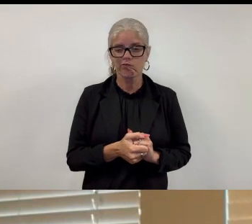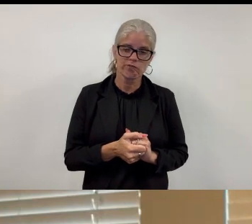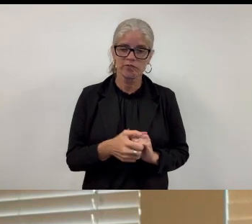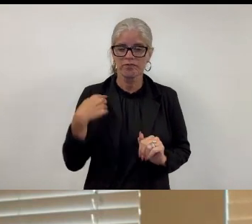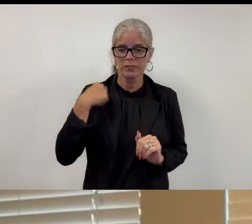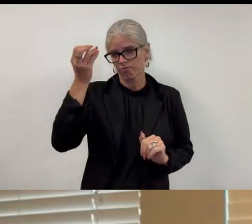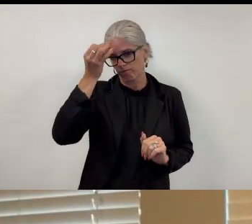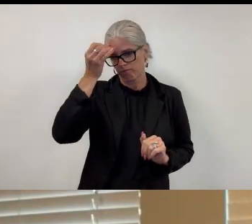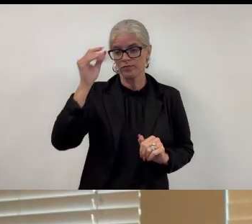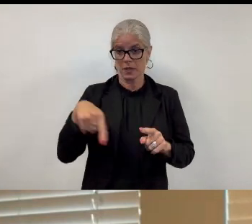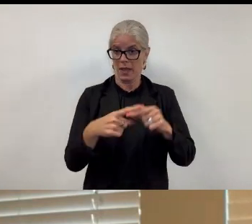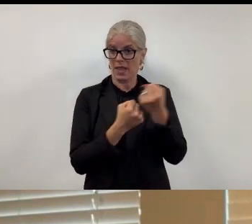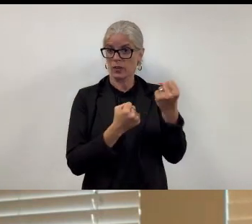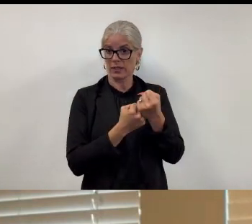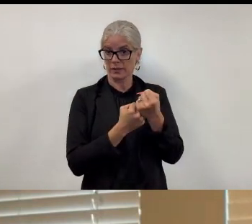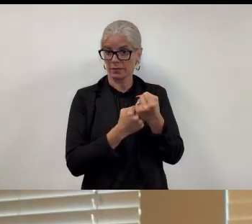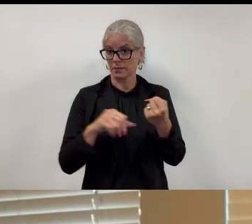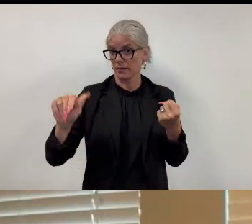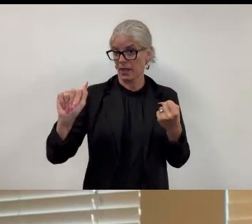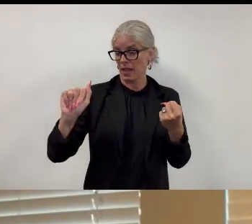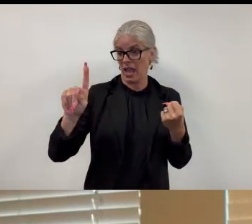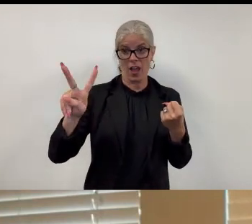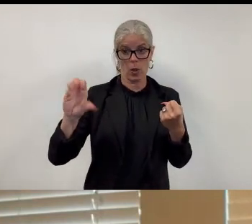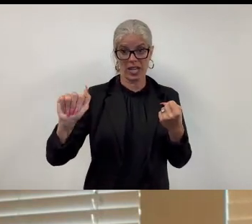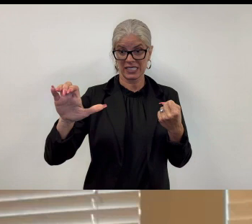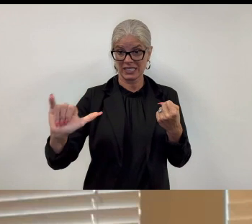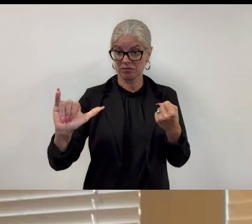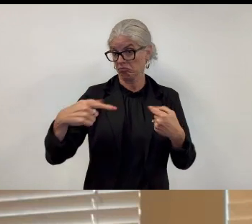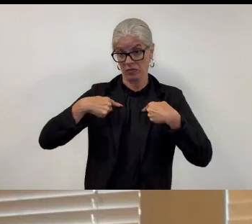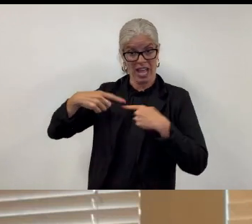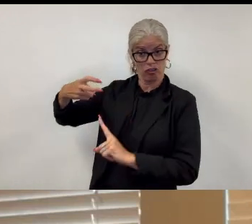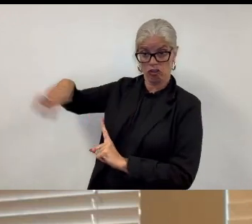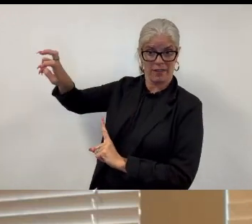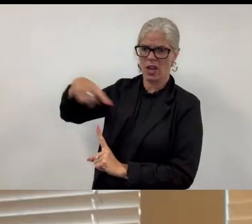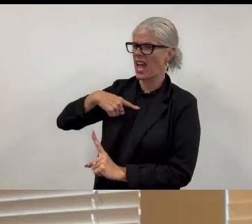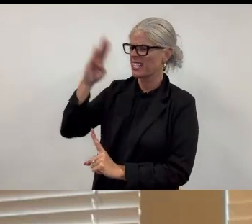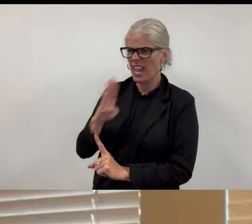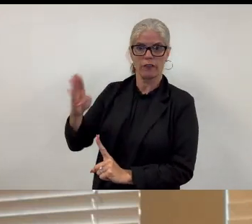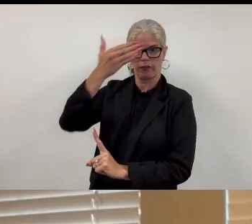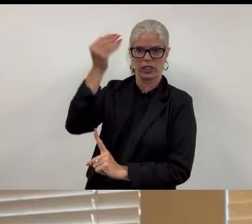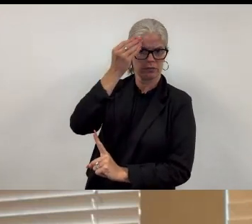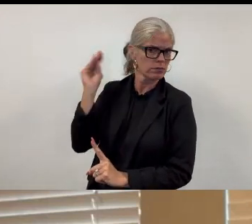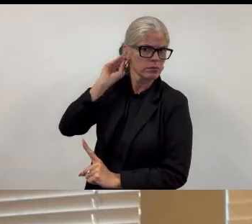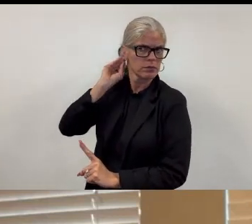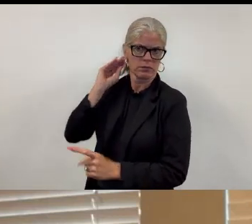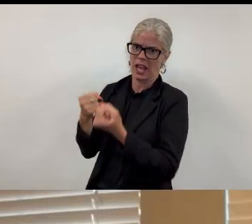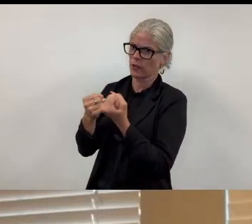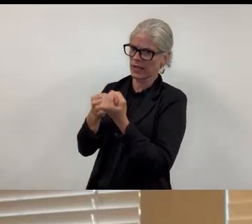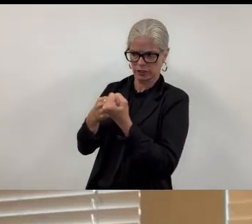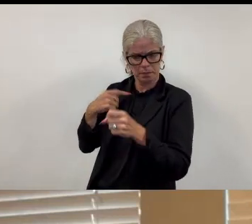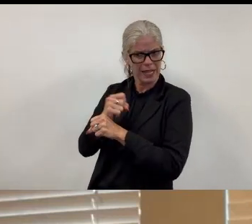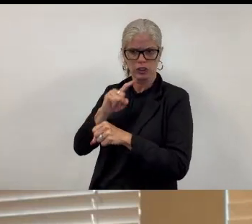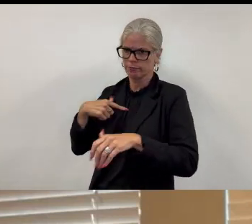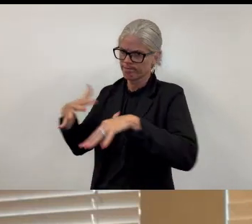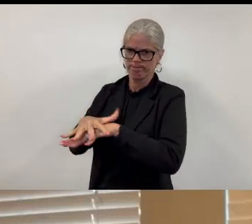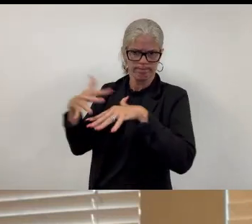the advocacy work, my advocacy and my travel really are intertwined. And the reason I say that